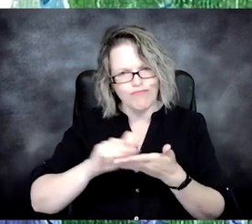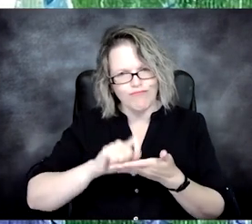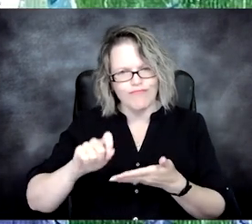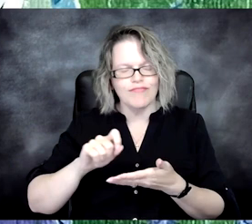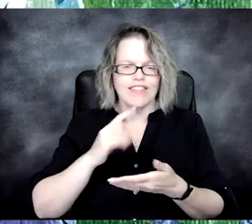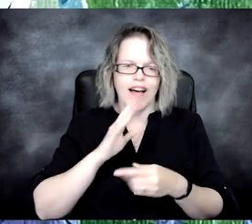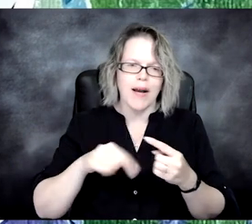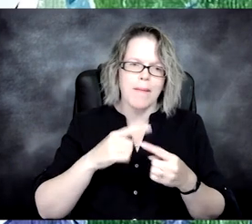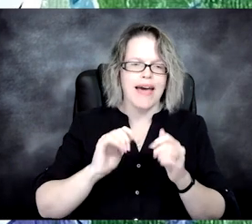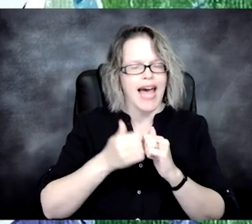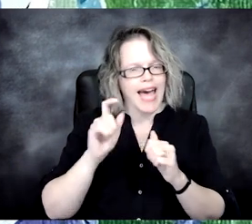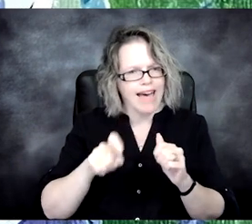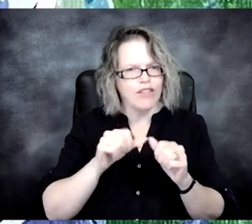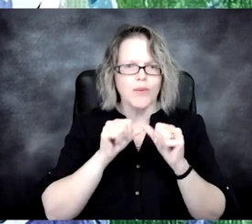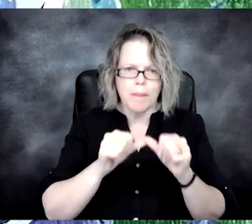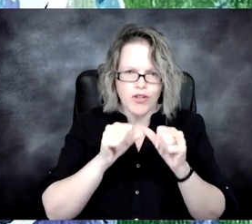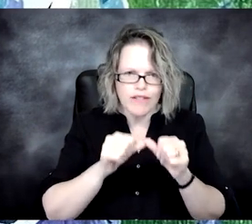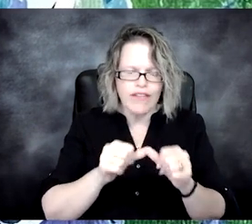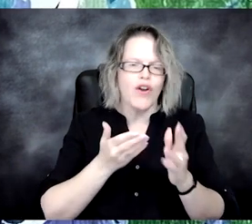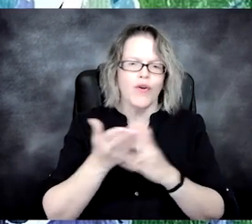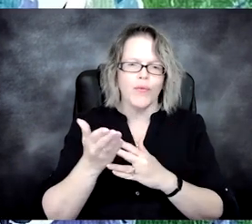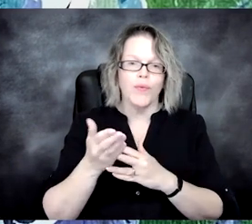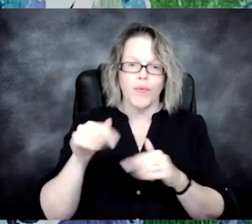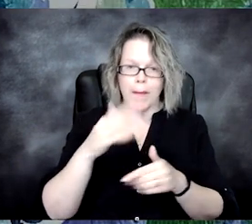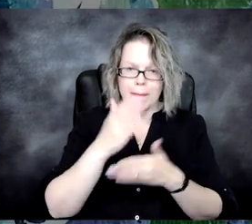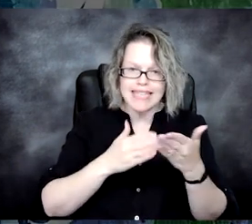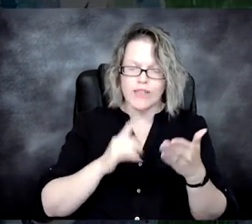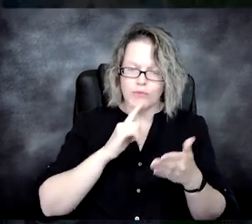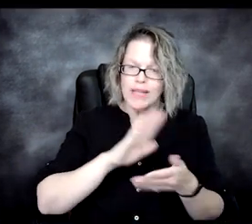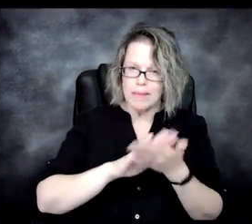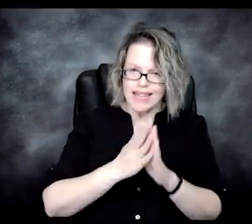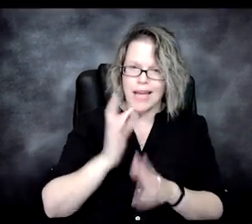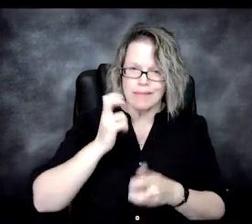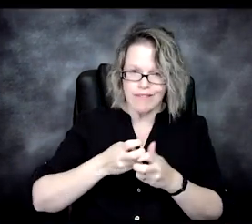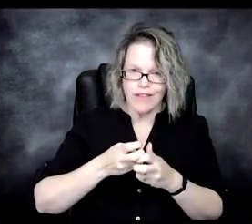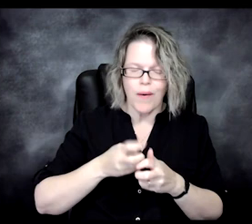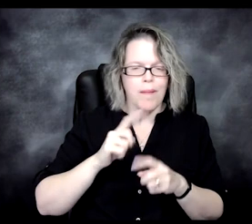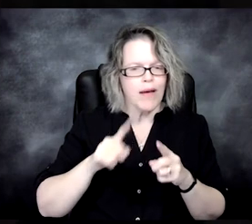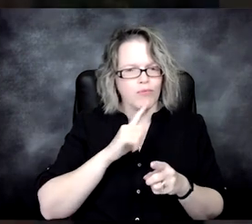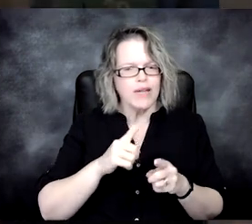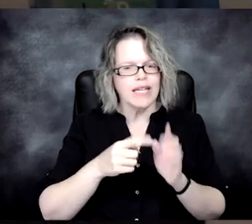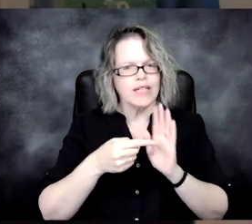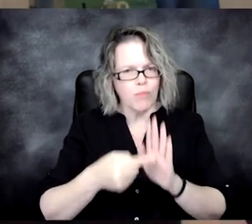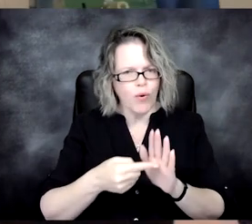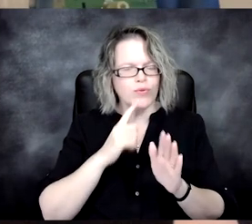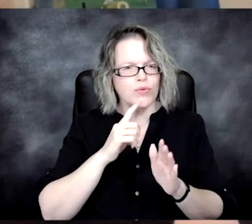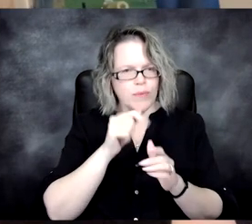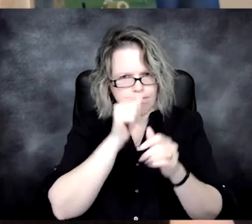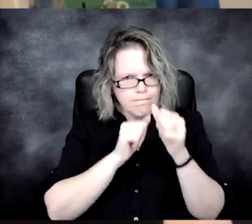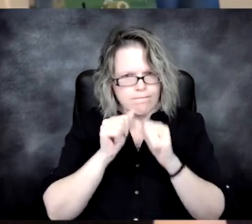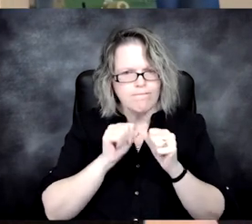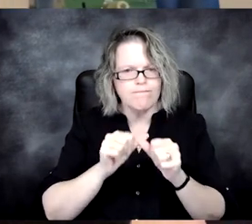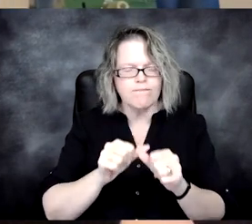talked about having to persevere through a piece that kind of became a little difficult, but she really spoke to persevering through that